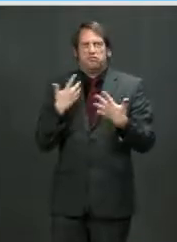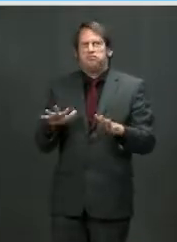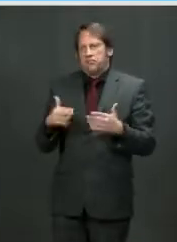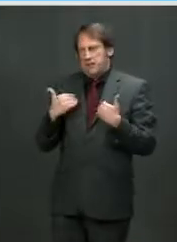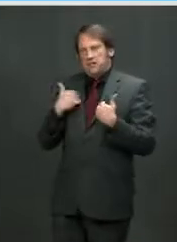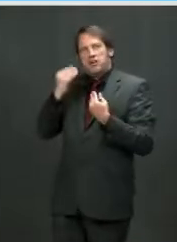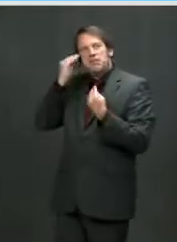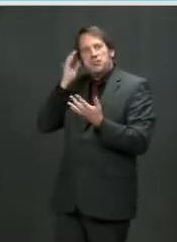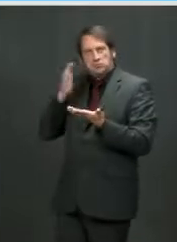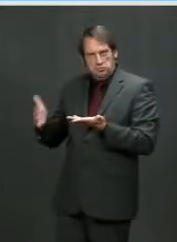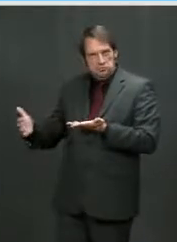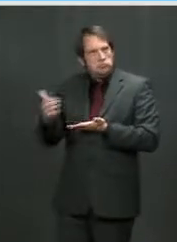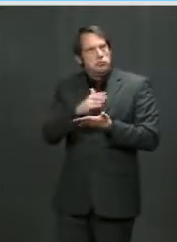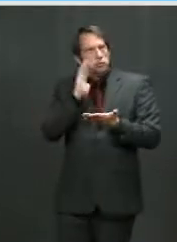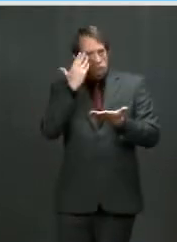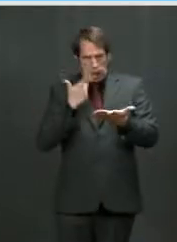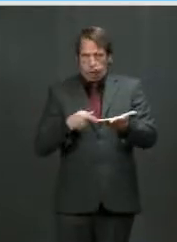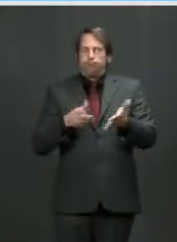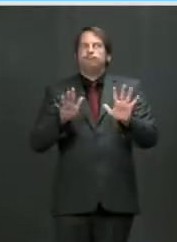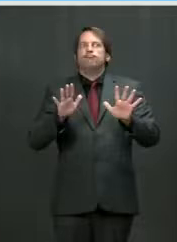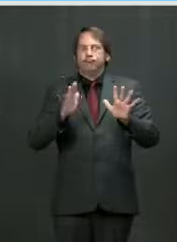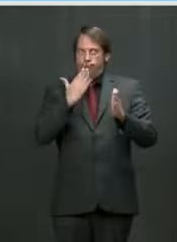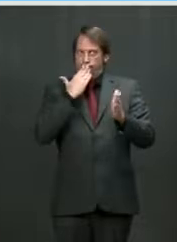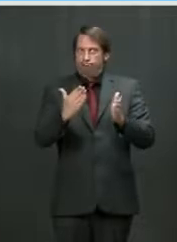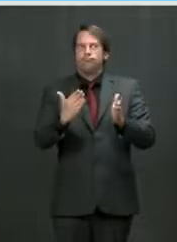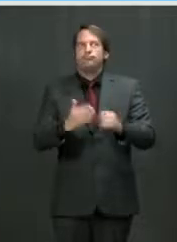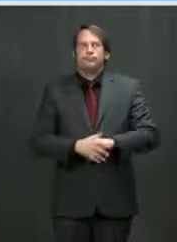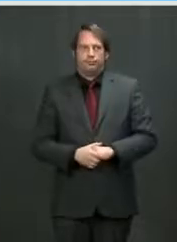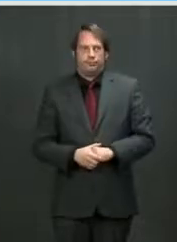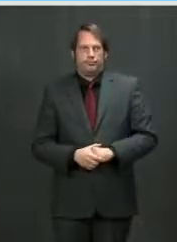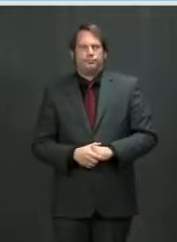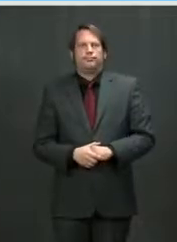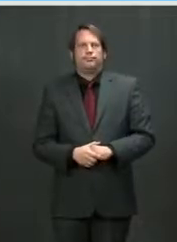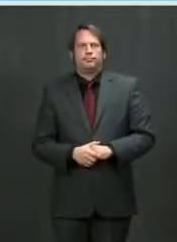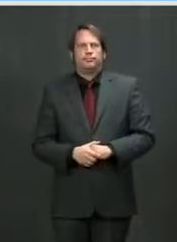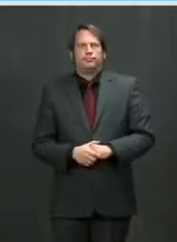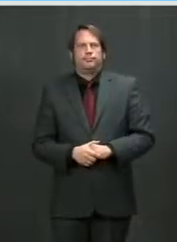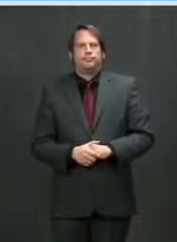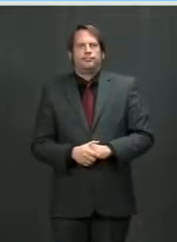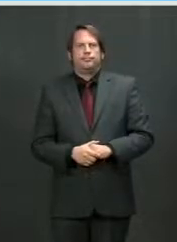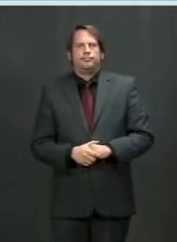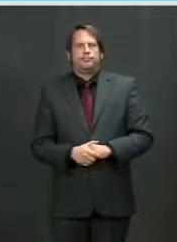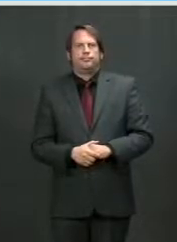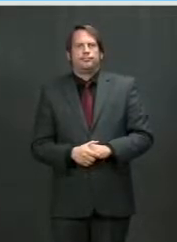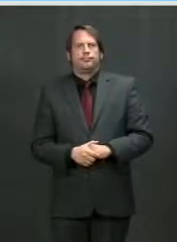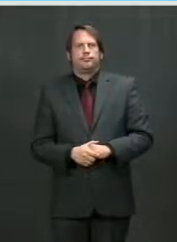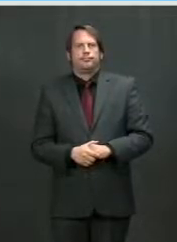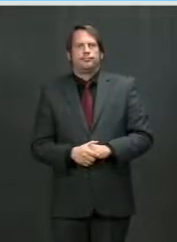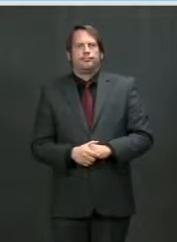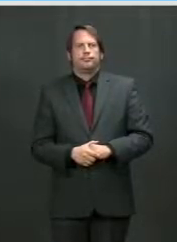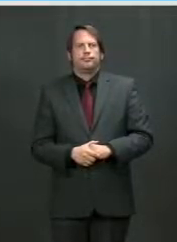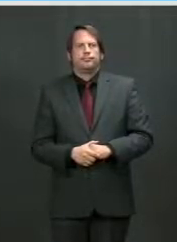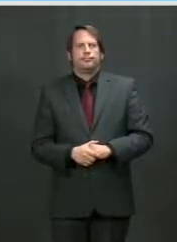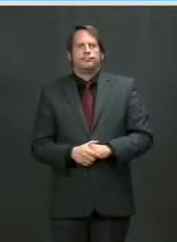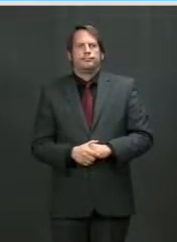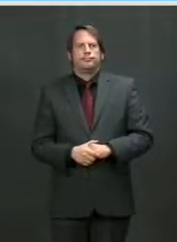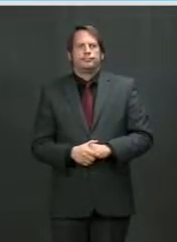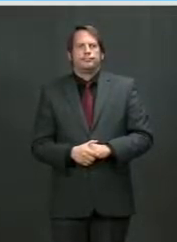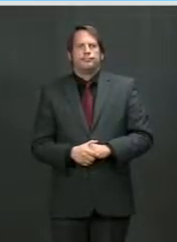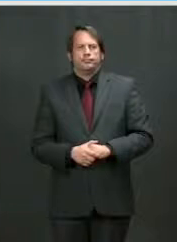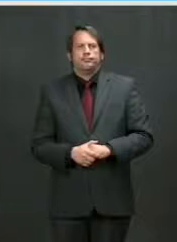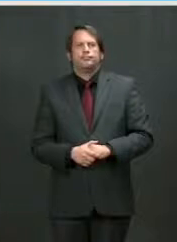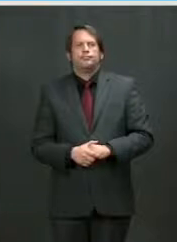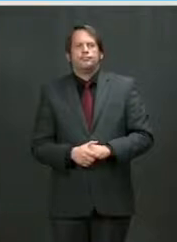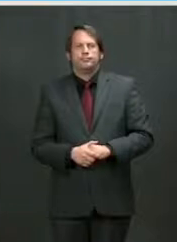duration of what we hope will be able to delineate more confidently, namely